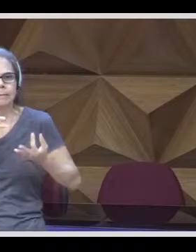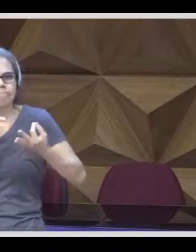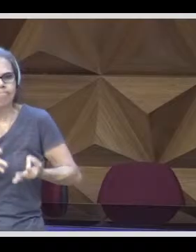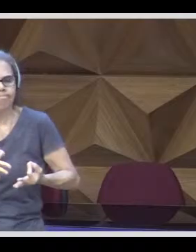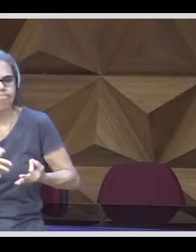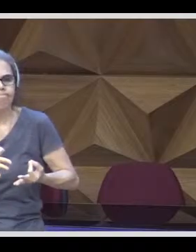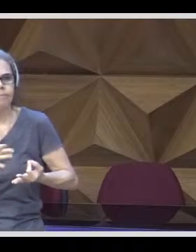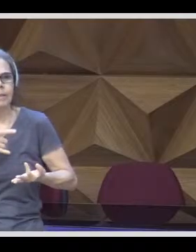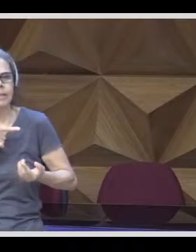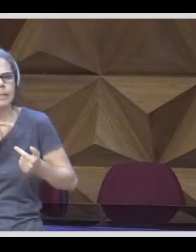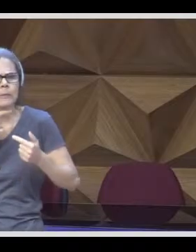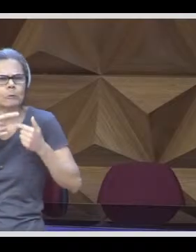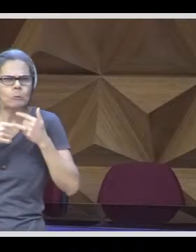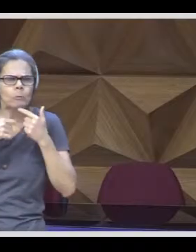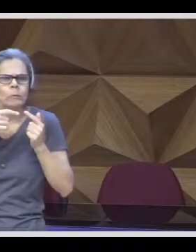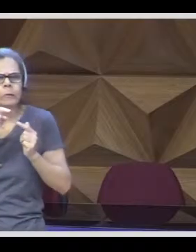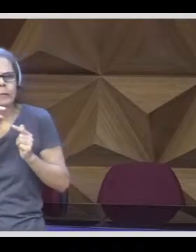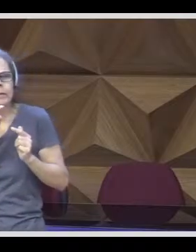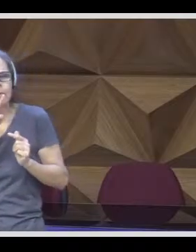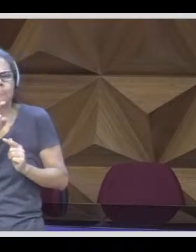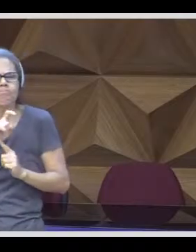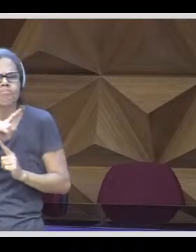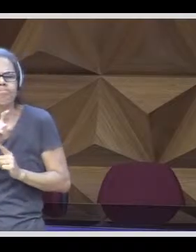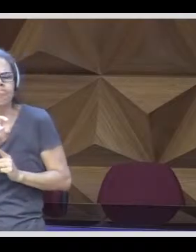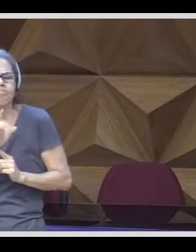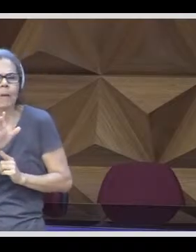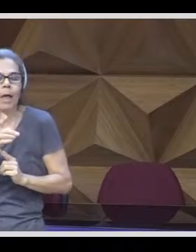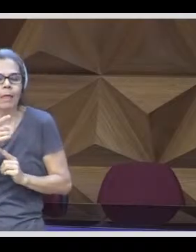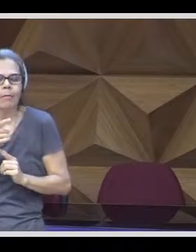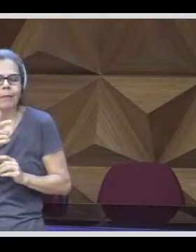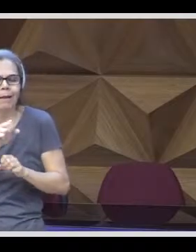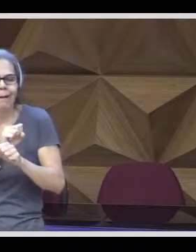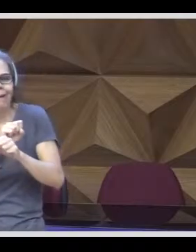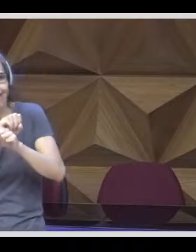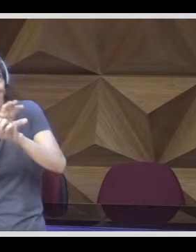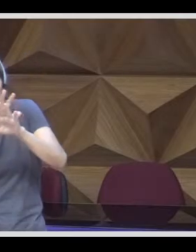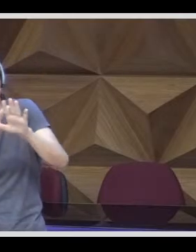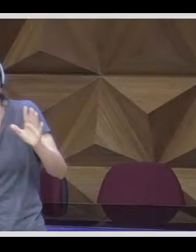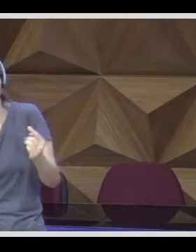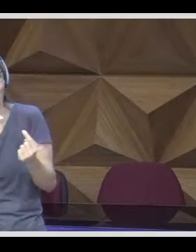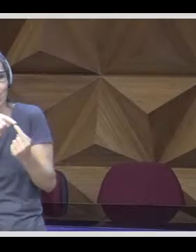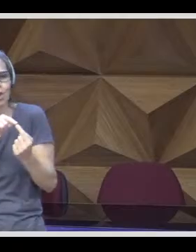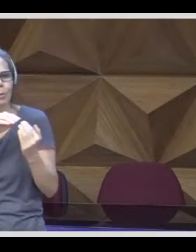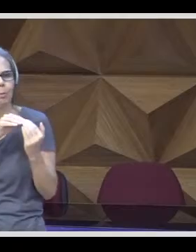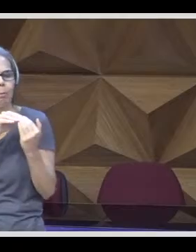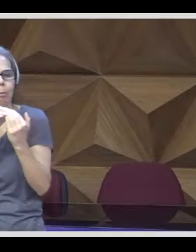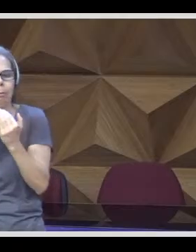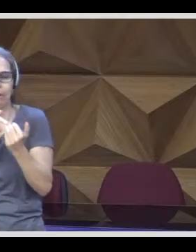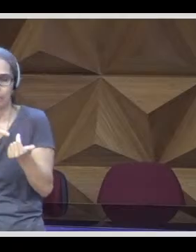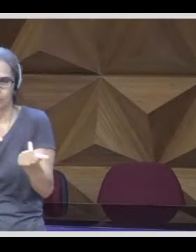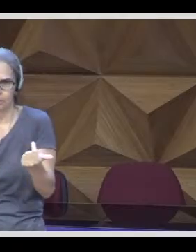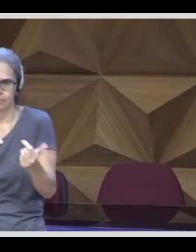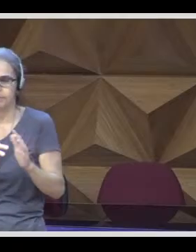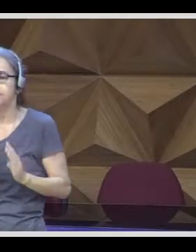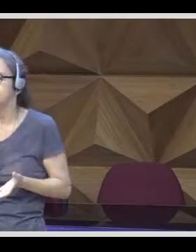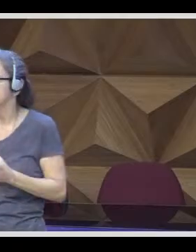In cryptocurrencies, crypto is a big thing on Telegram. Okay? We saw a different pattern. We saw